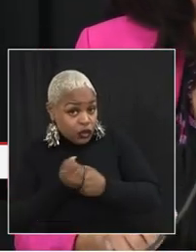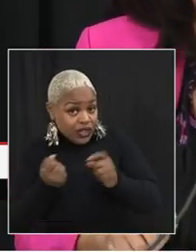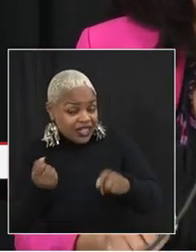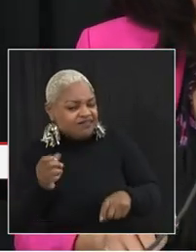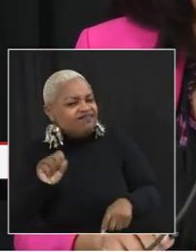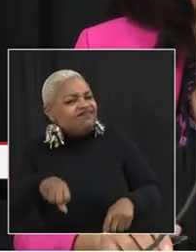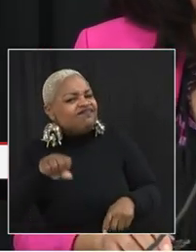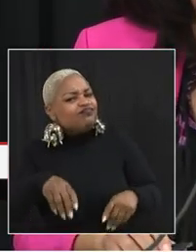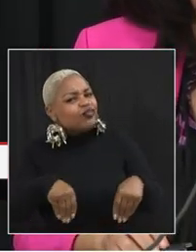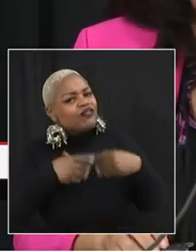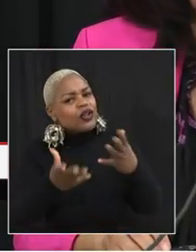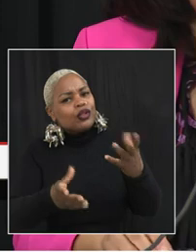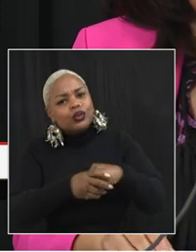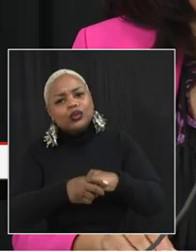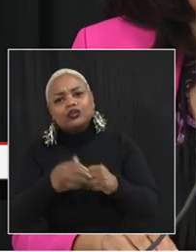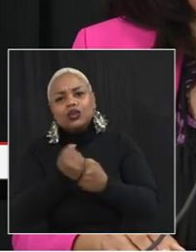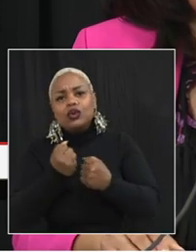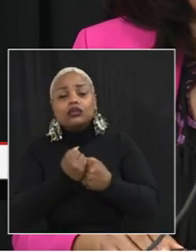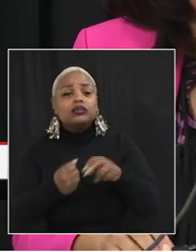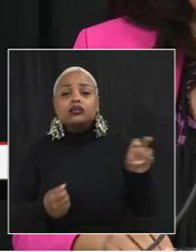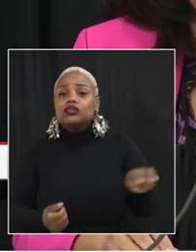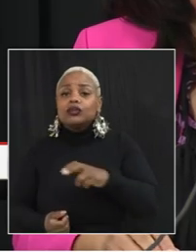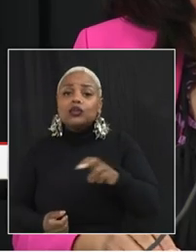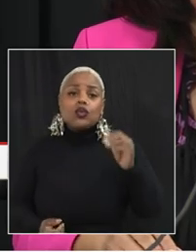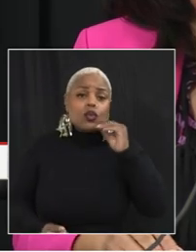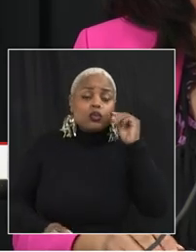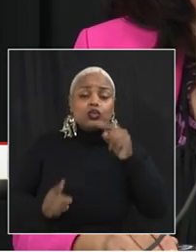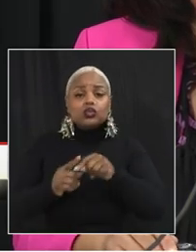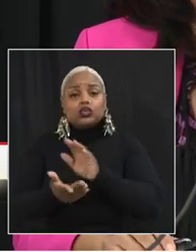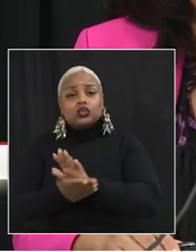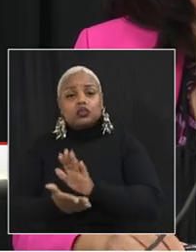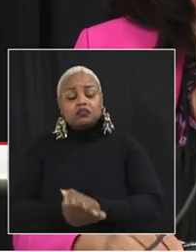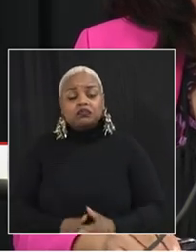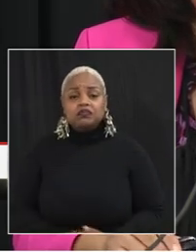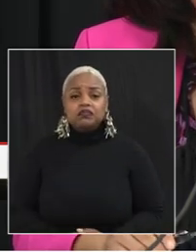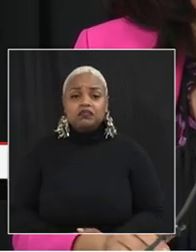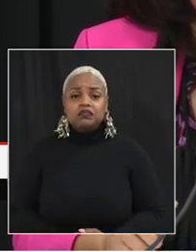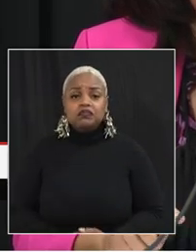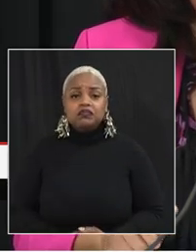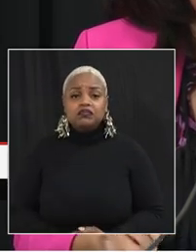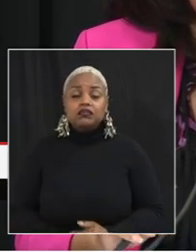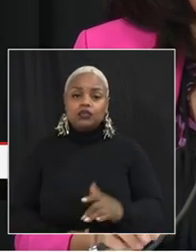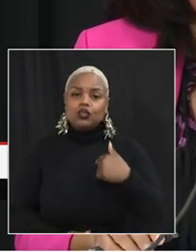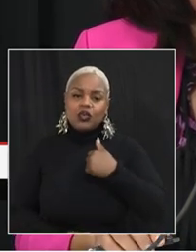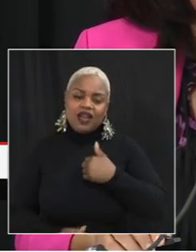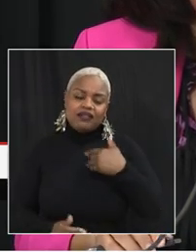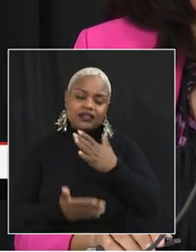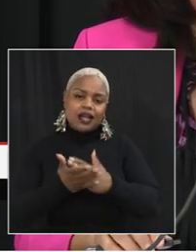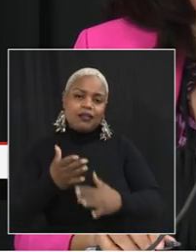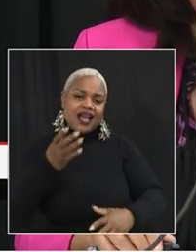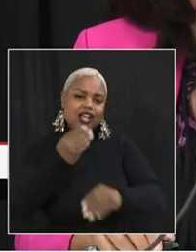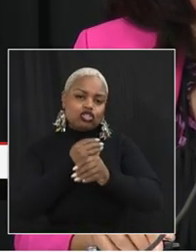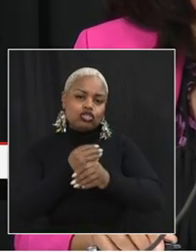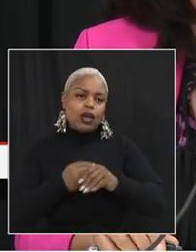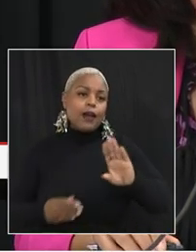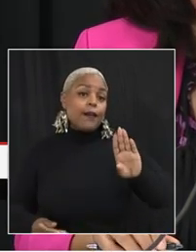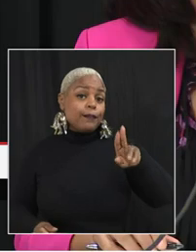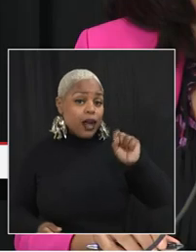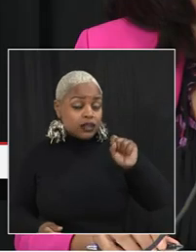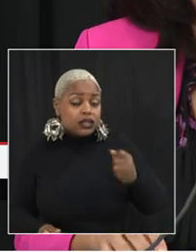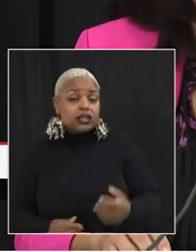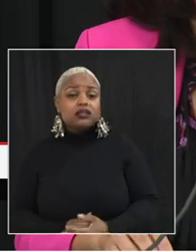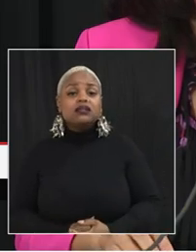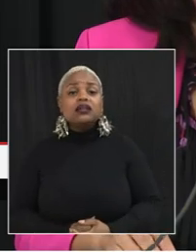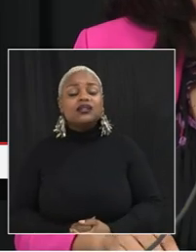more effectively. We brought in we've supplemented some of our routes with additional buses. We've also given incentives